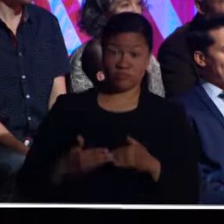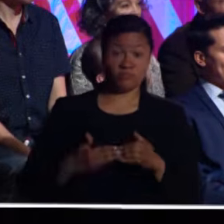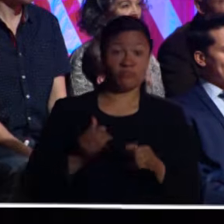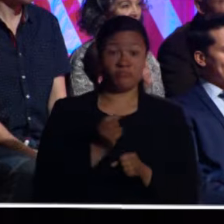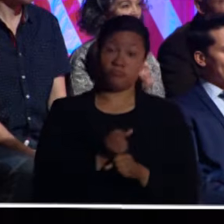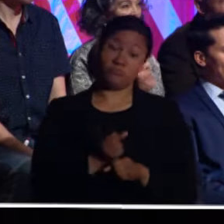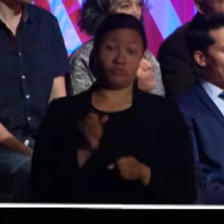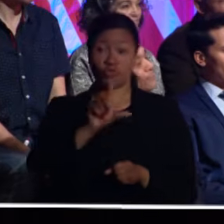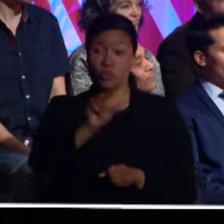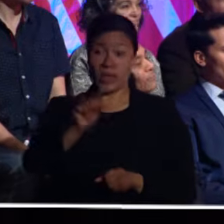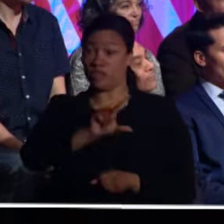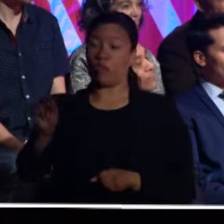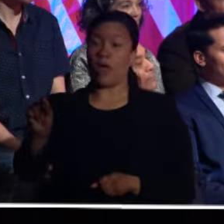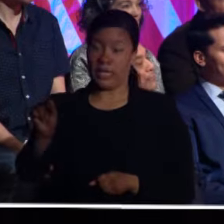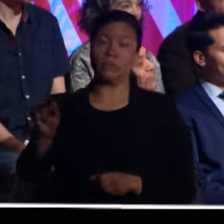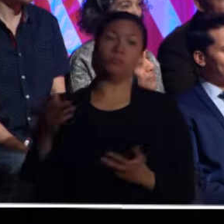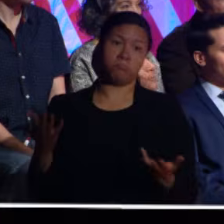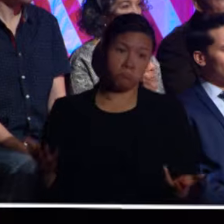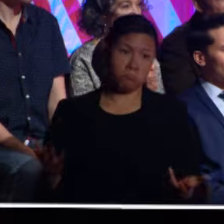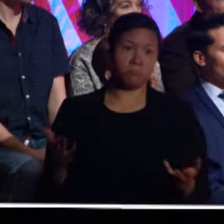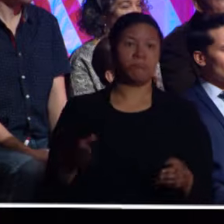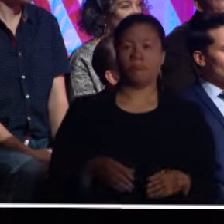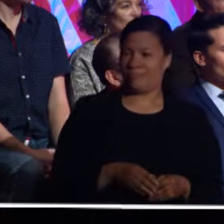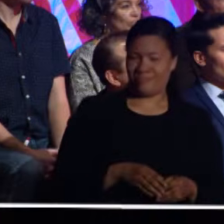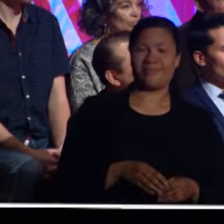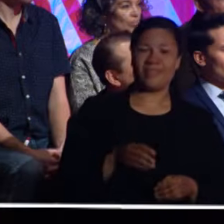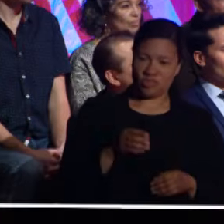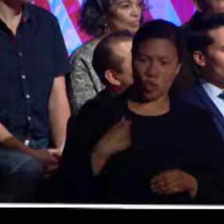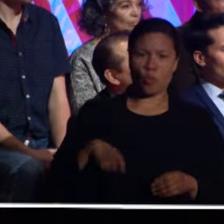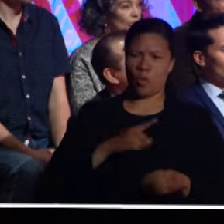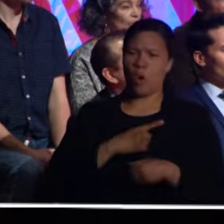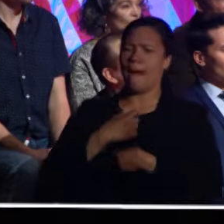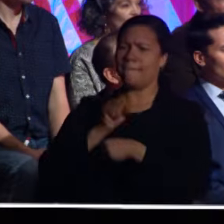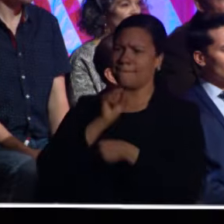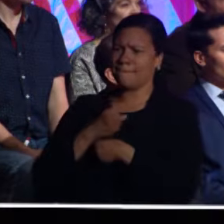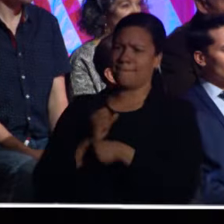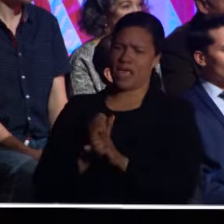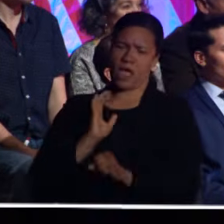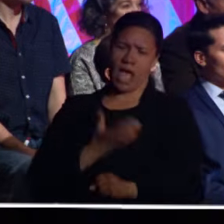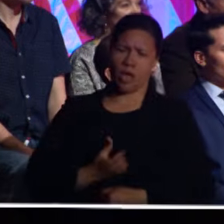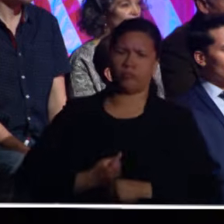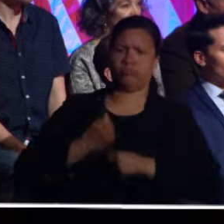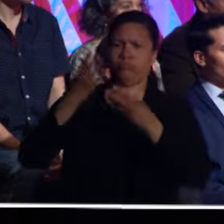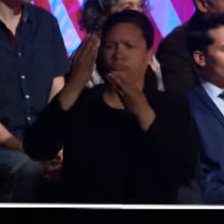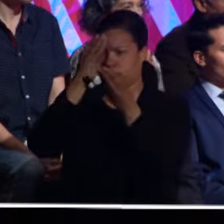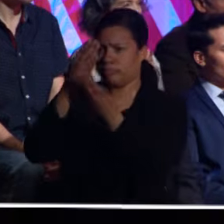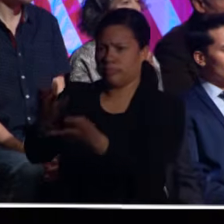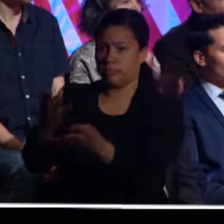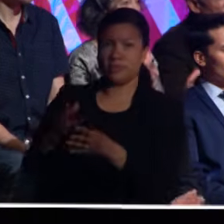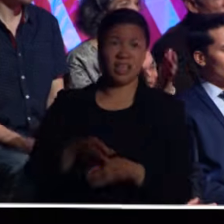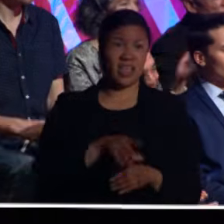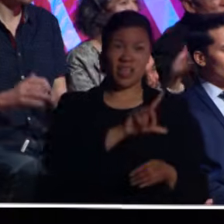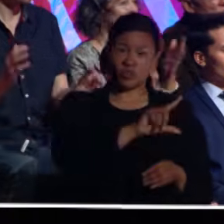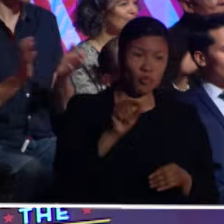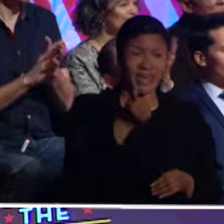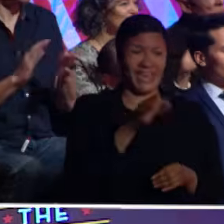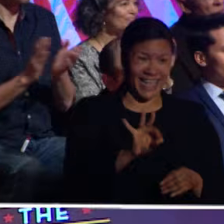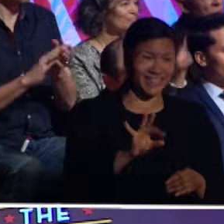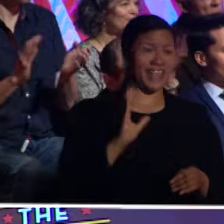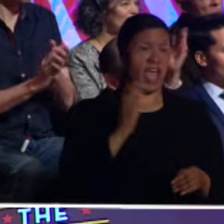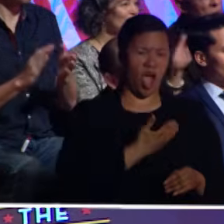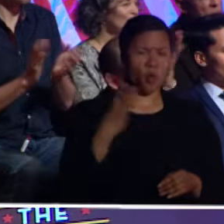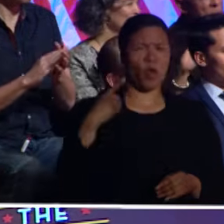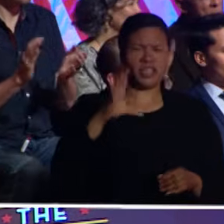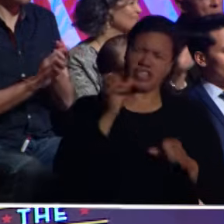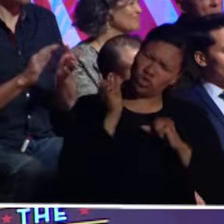doubt about it. In 2019, the state of the district is strong.